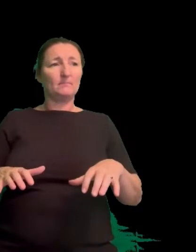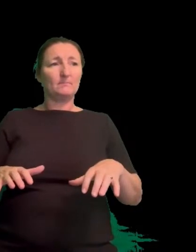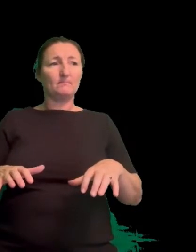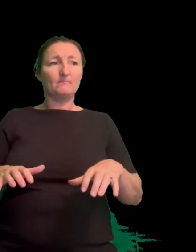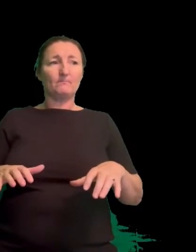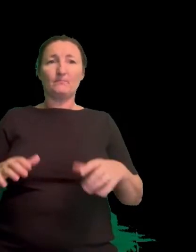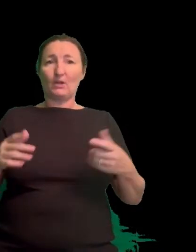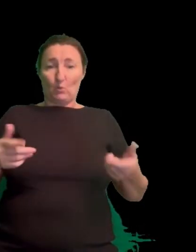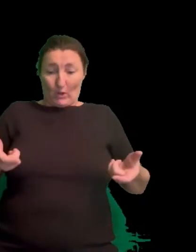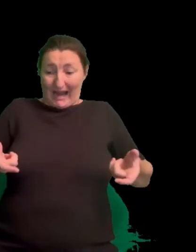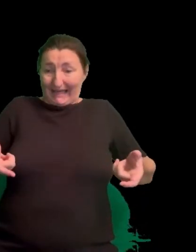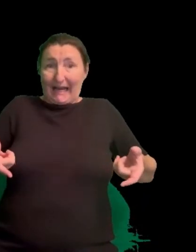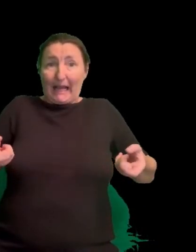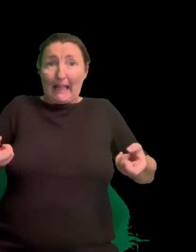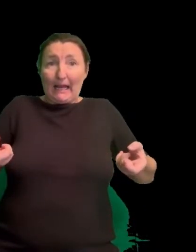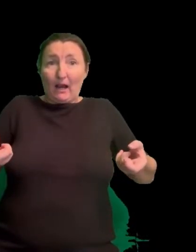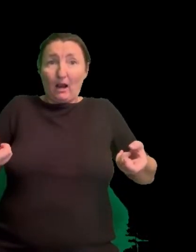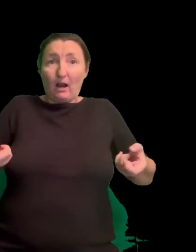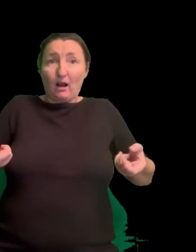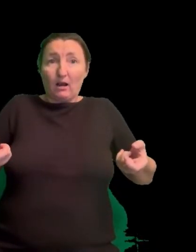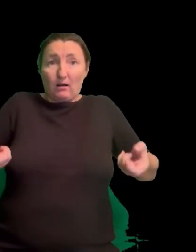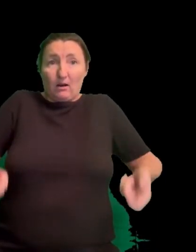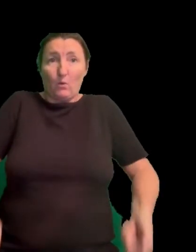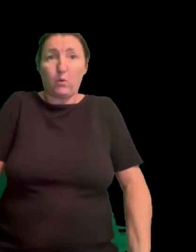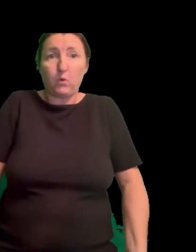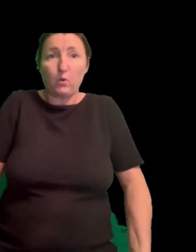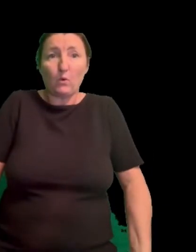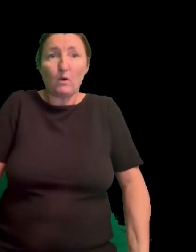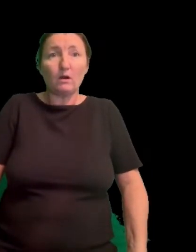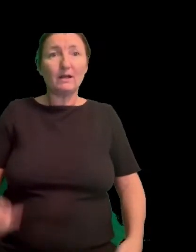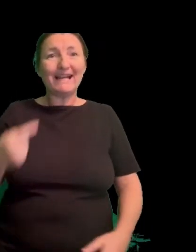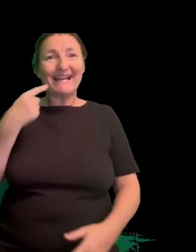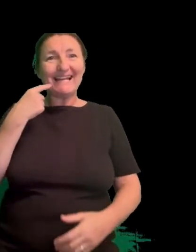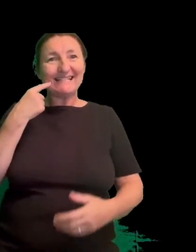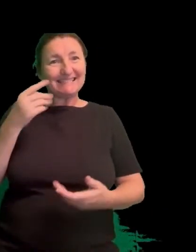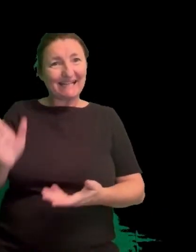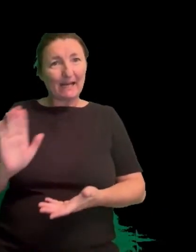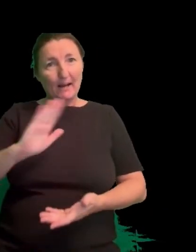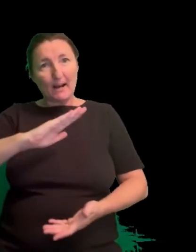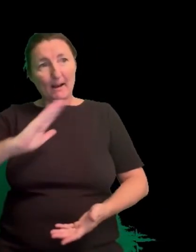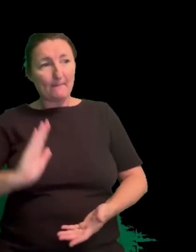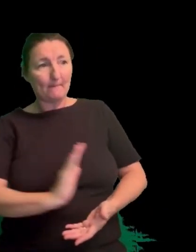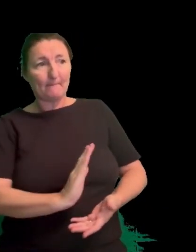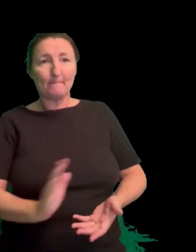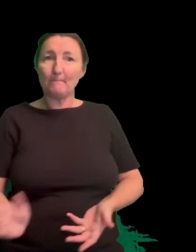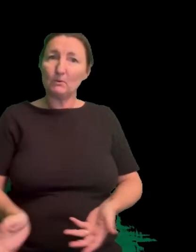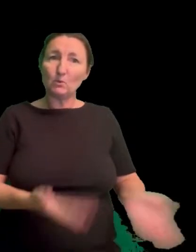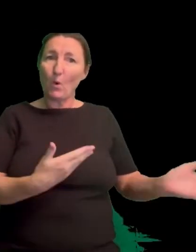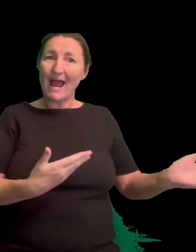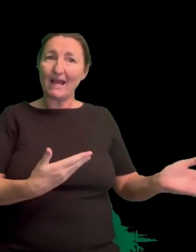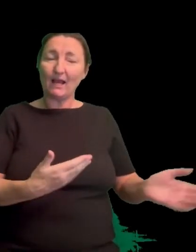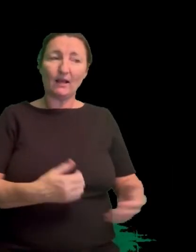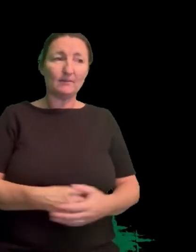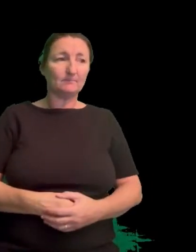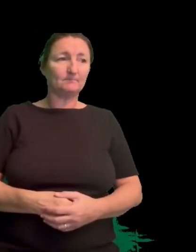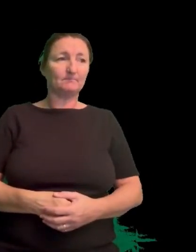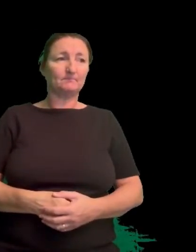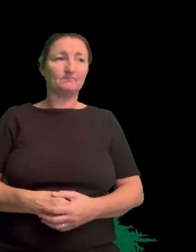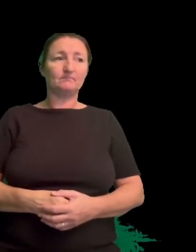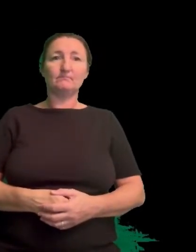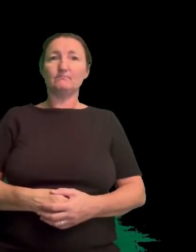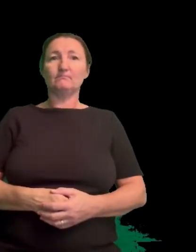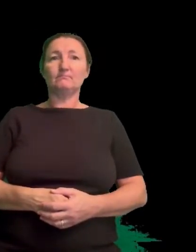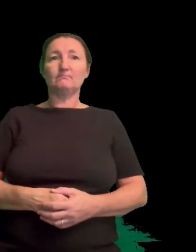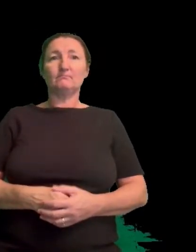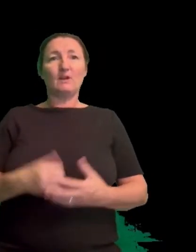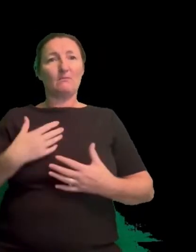By clicking the switches under the table, it's easy to put it away if needed. I